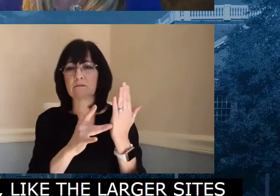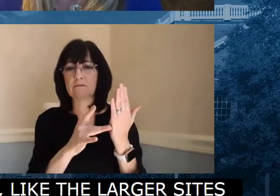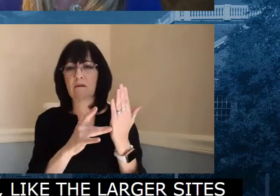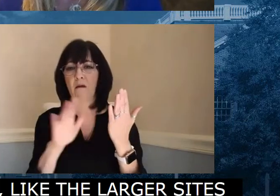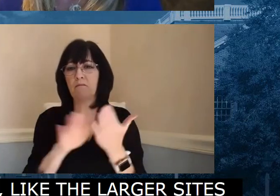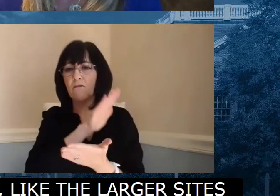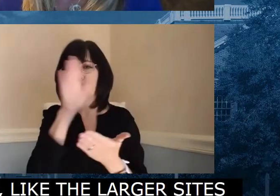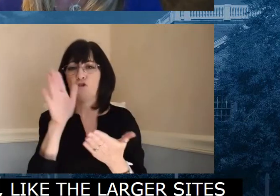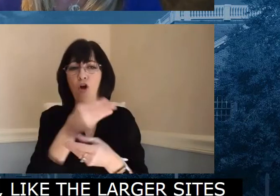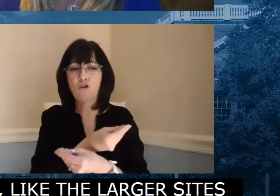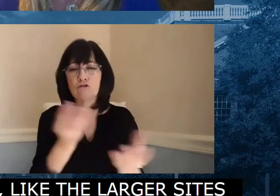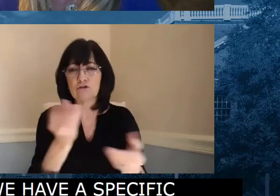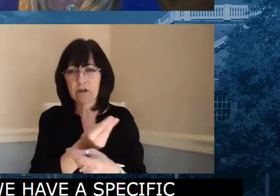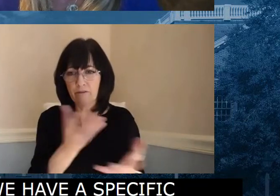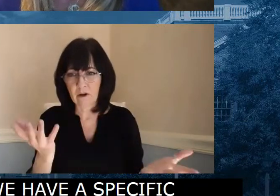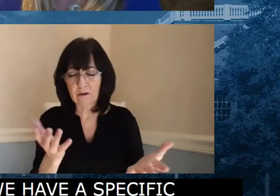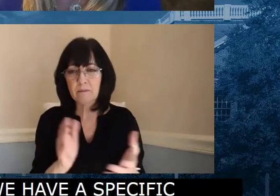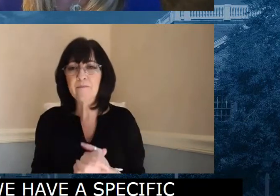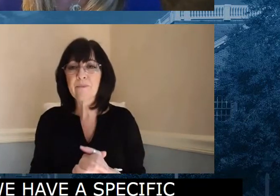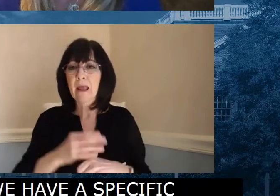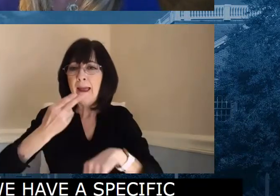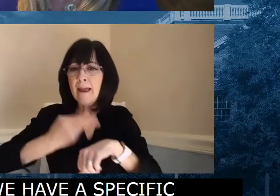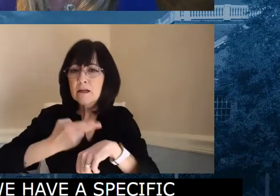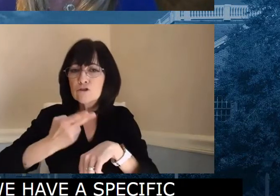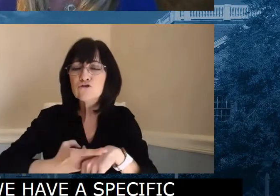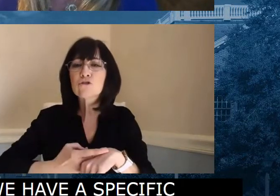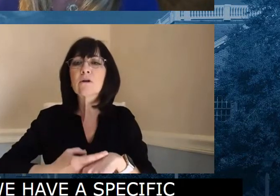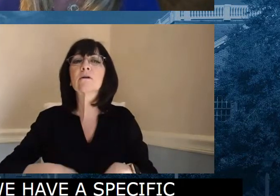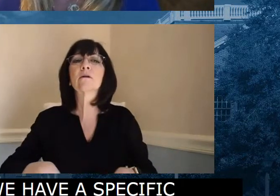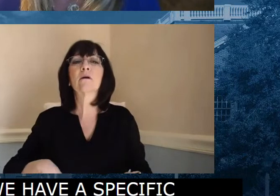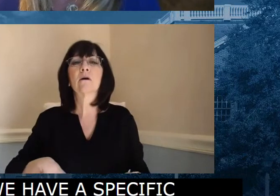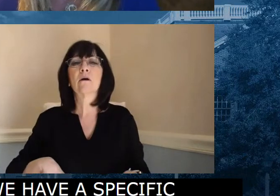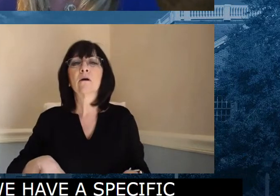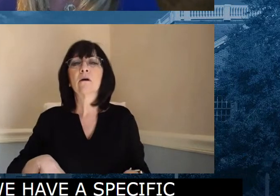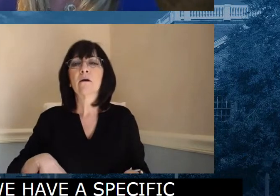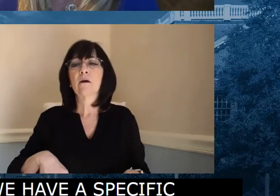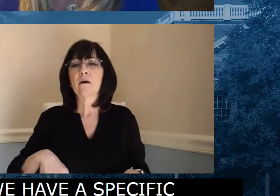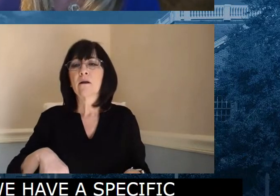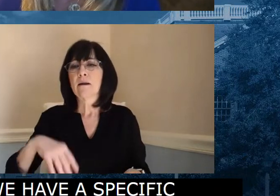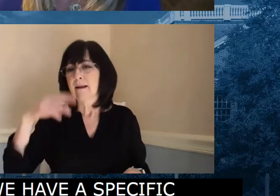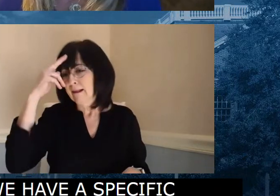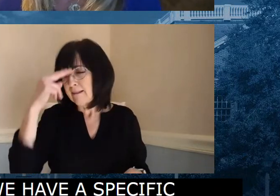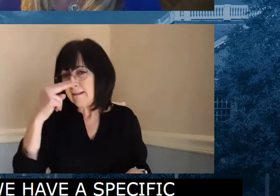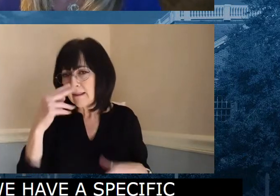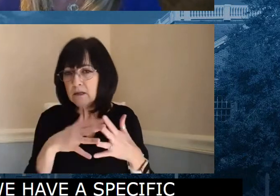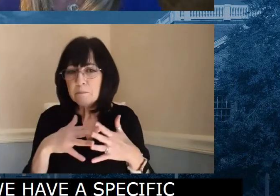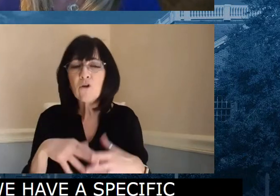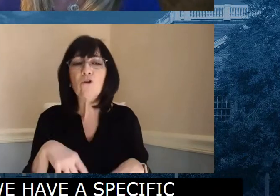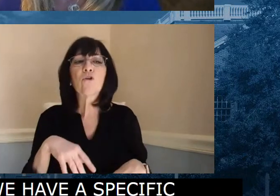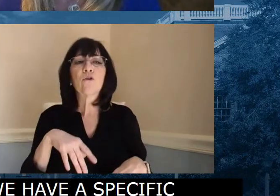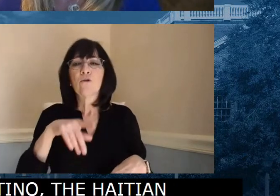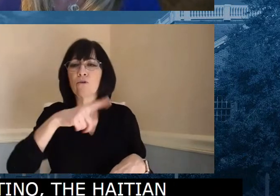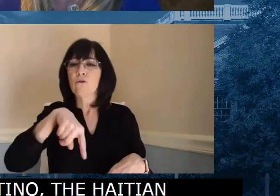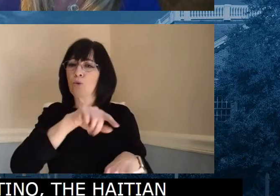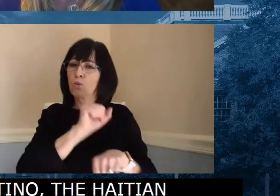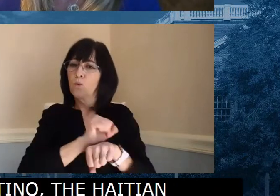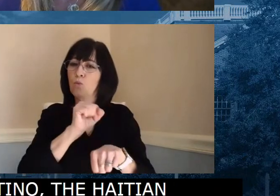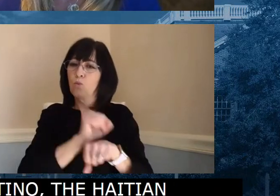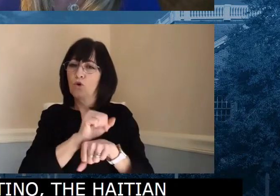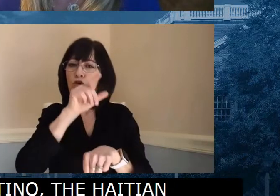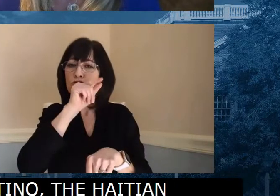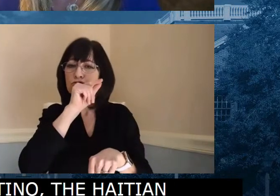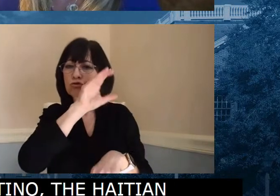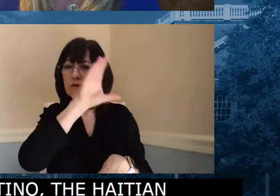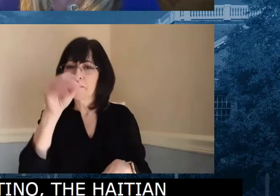Latino, the Haitian poultry worker communities across Sussex County and in Milford, the Milford Purdue